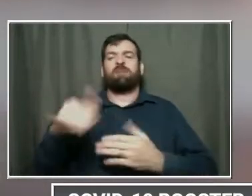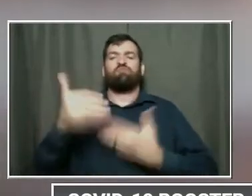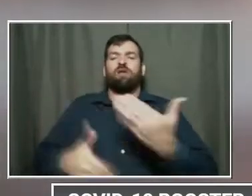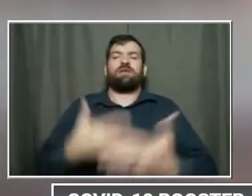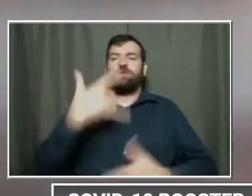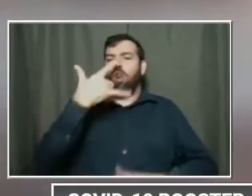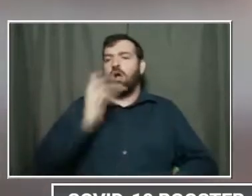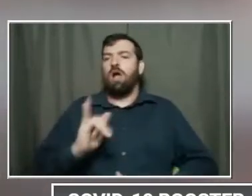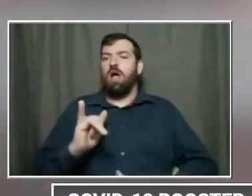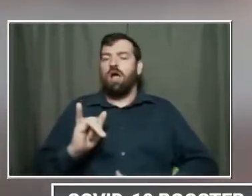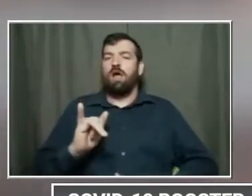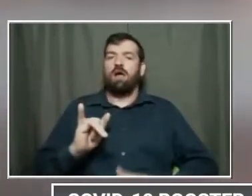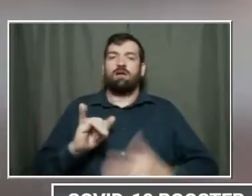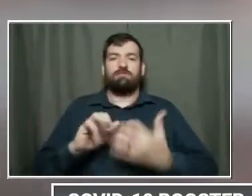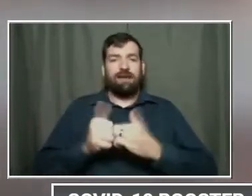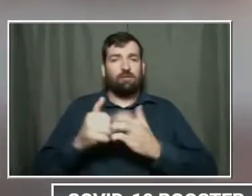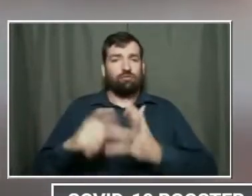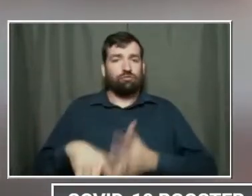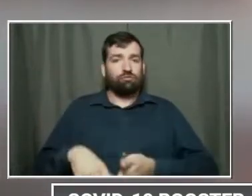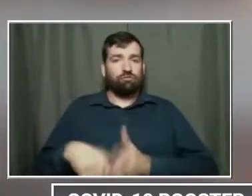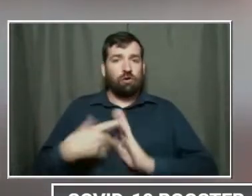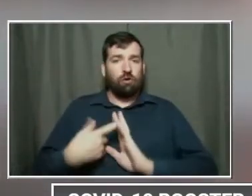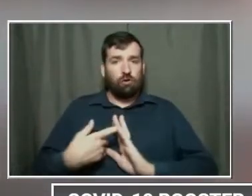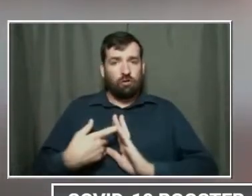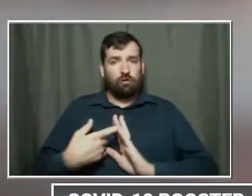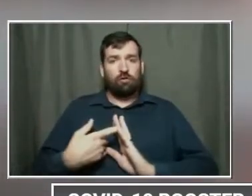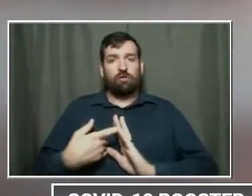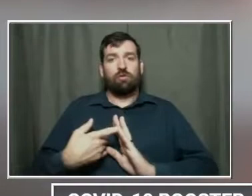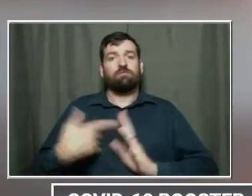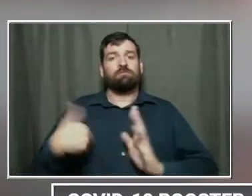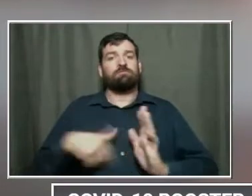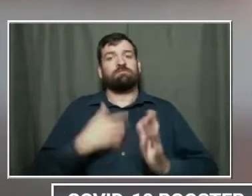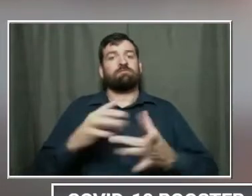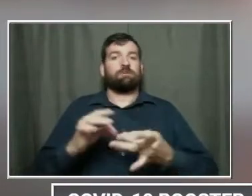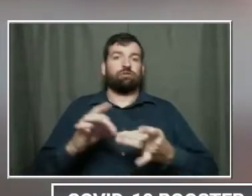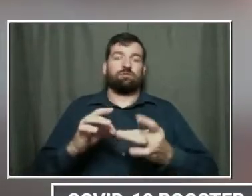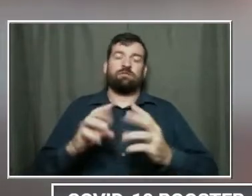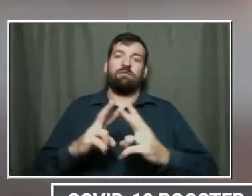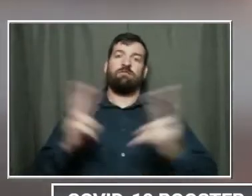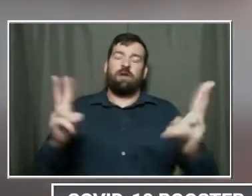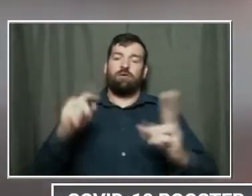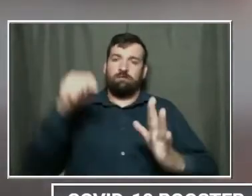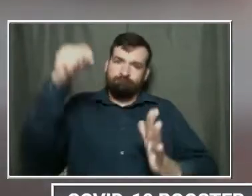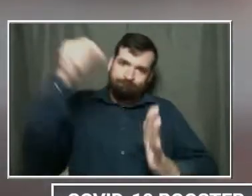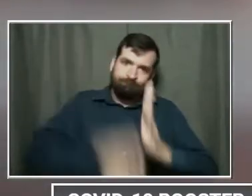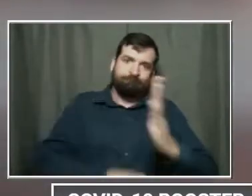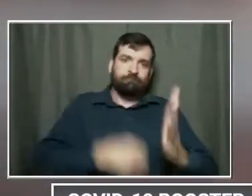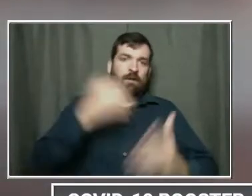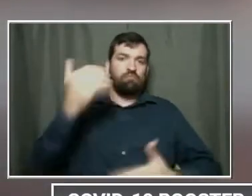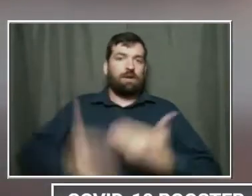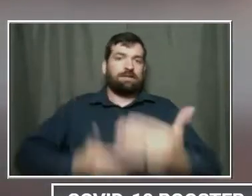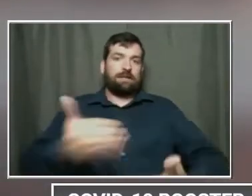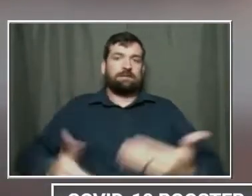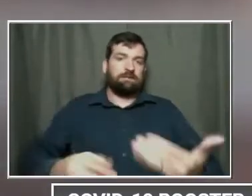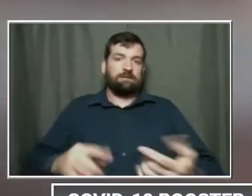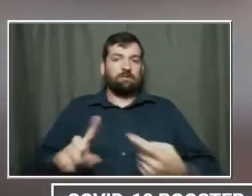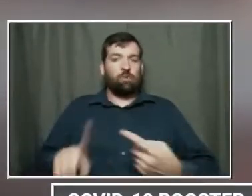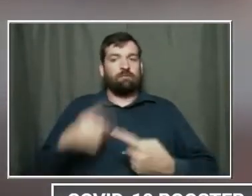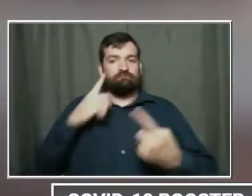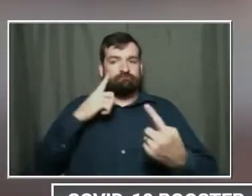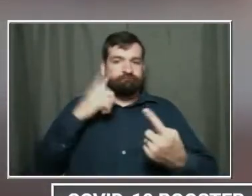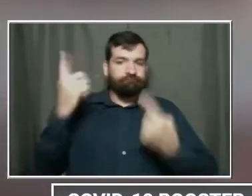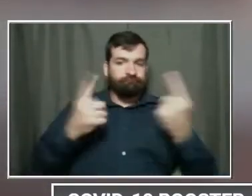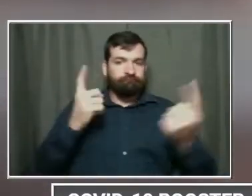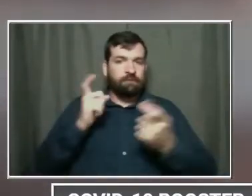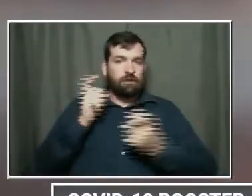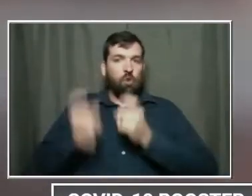like, how to get started. As we mentioned, it's a very thorough process that you go through when you're considering donating to